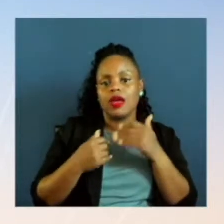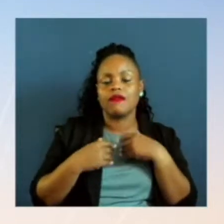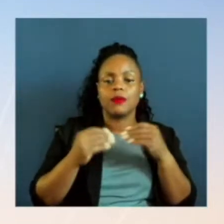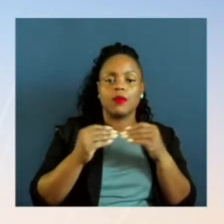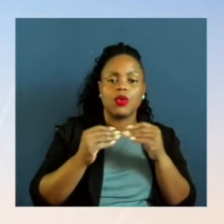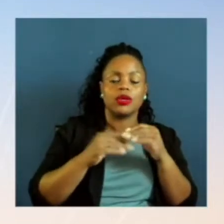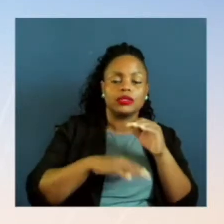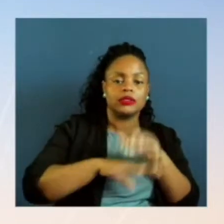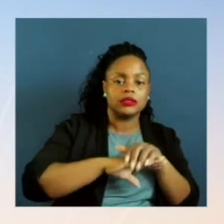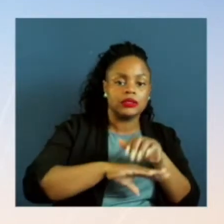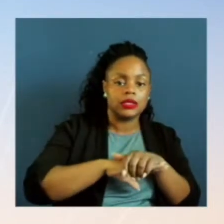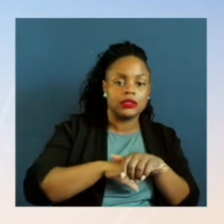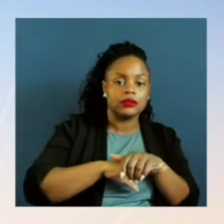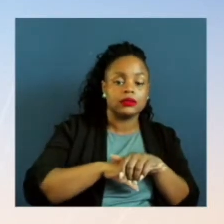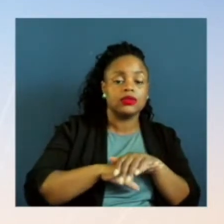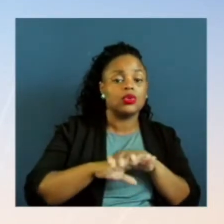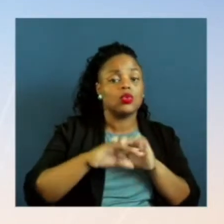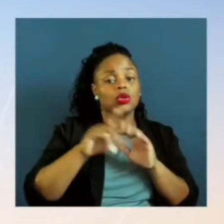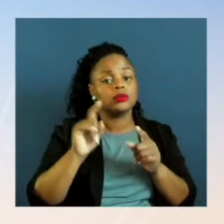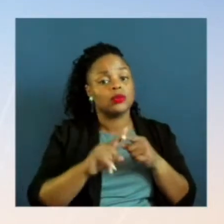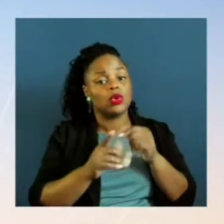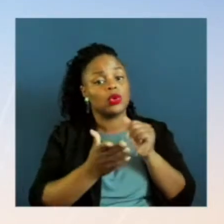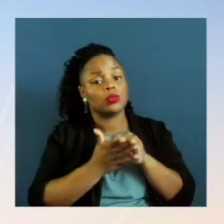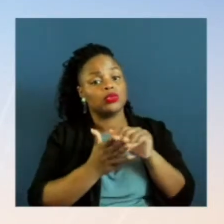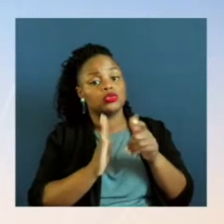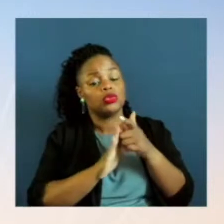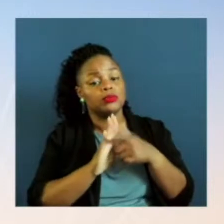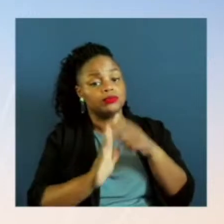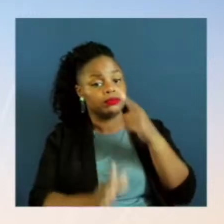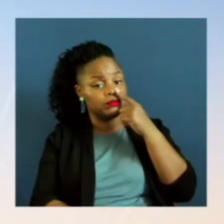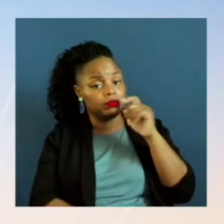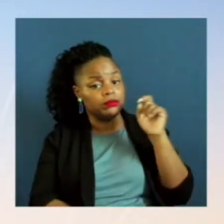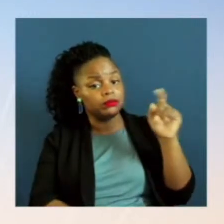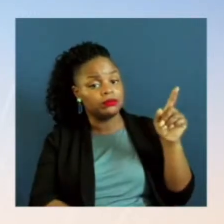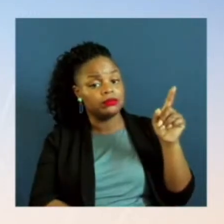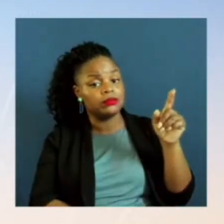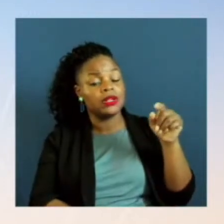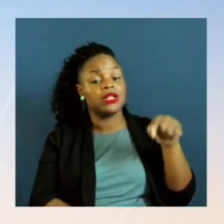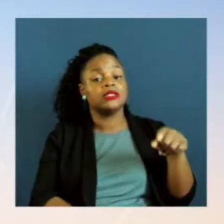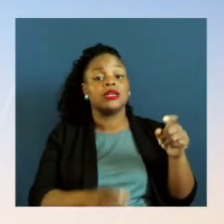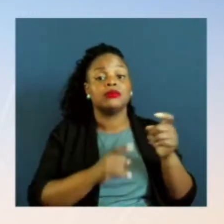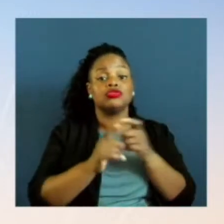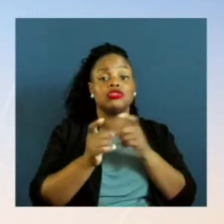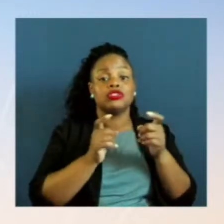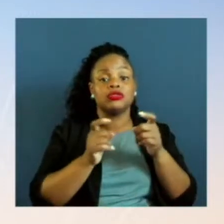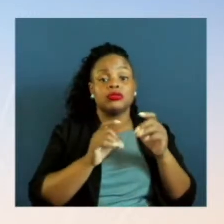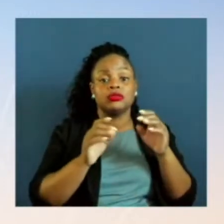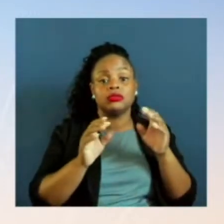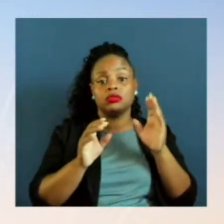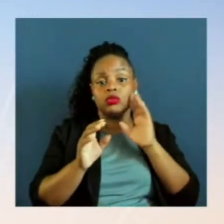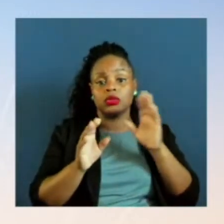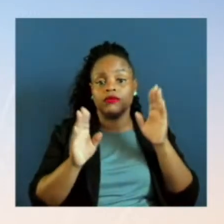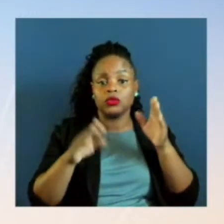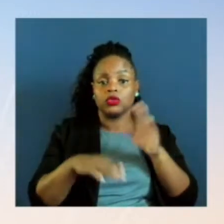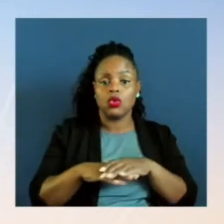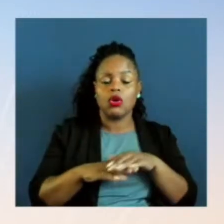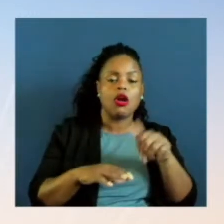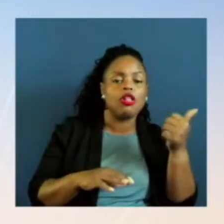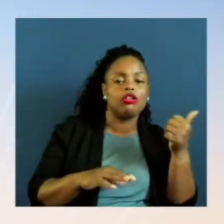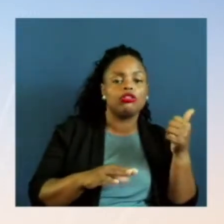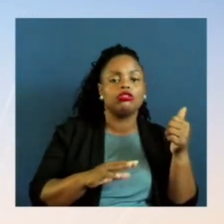law, how worried, or is the administration worried at all that this will enable other state legislatures to pass similar